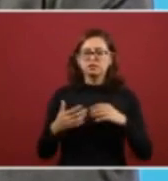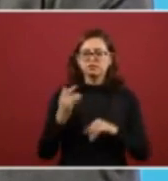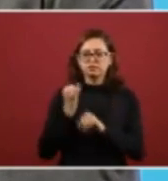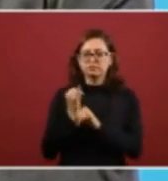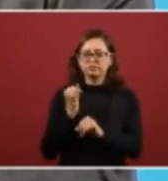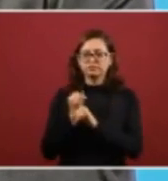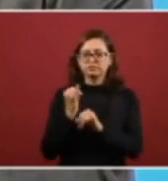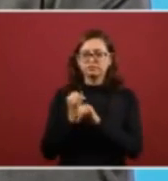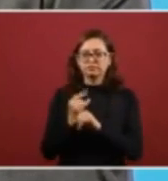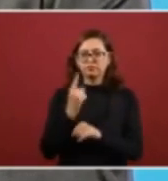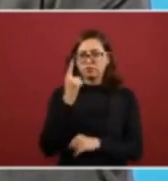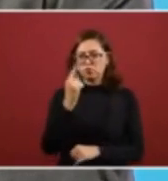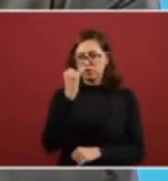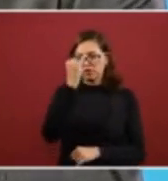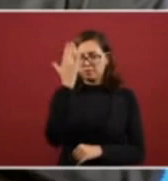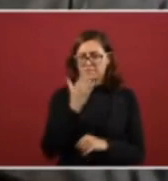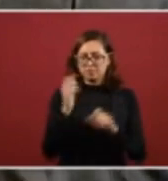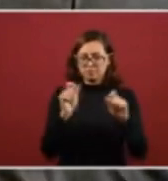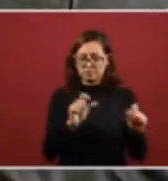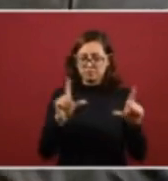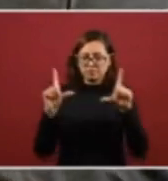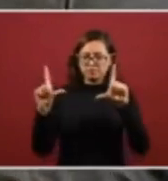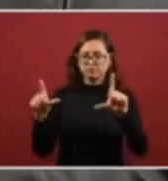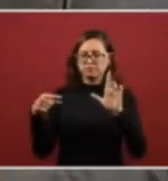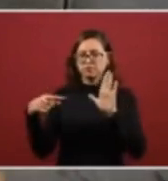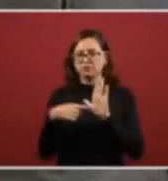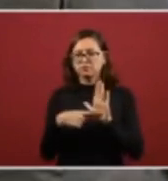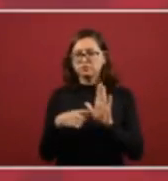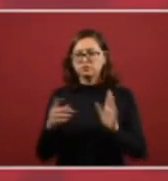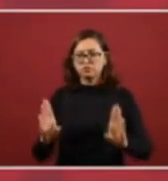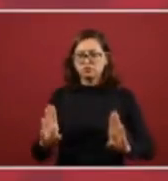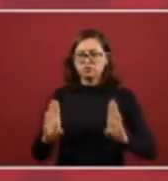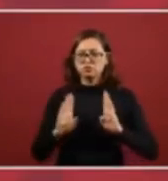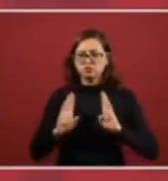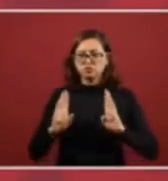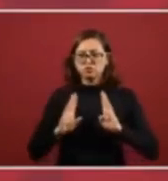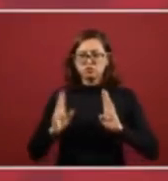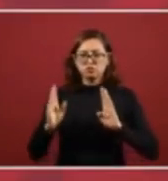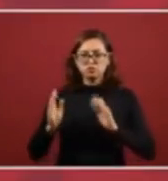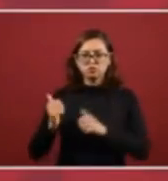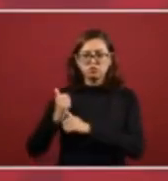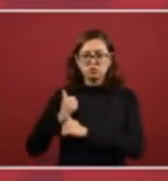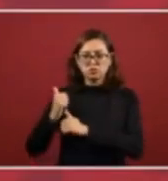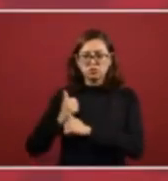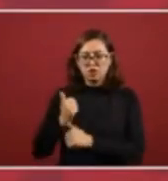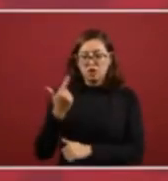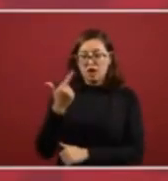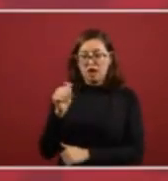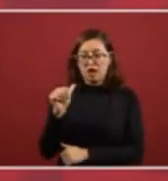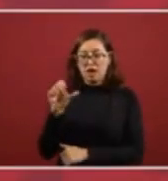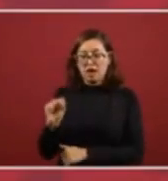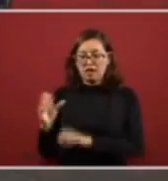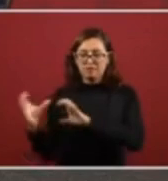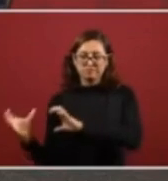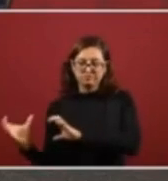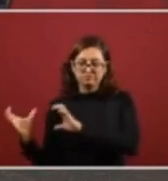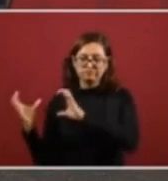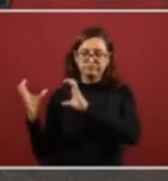they showed a image of